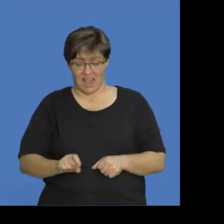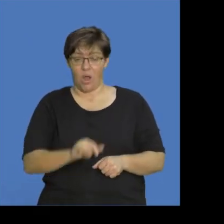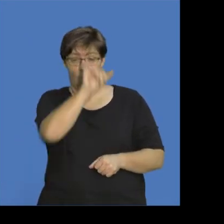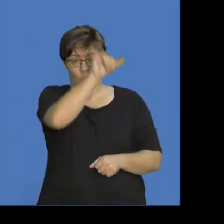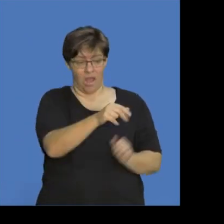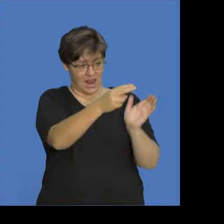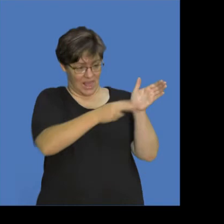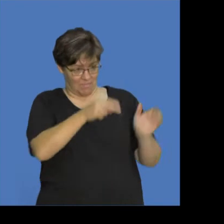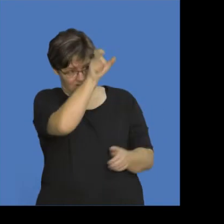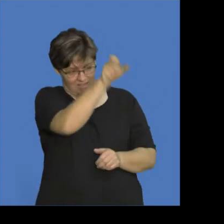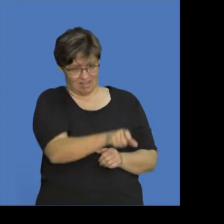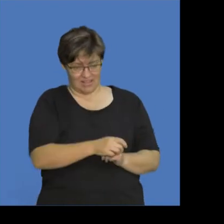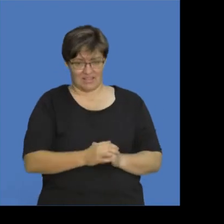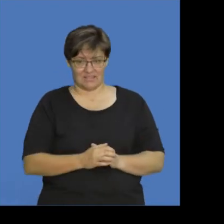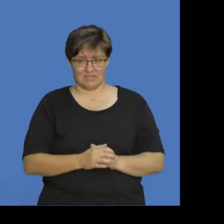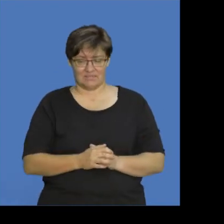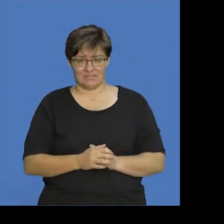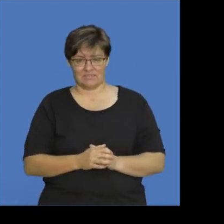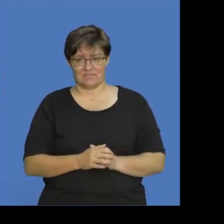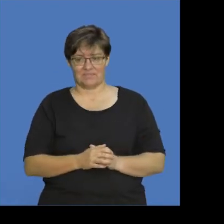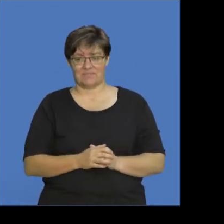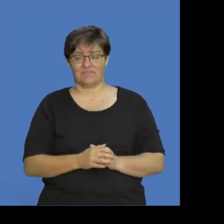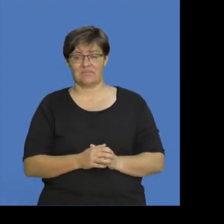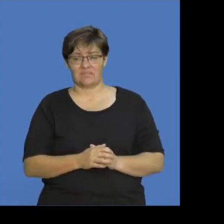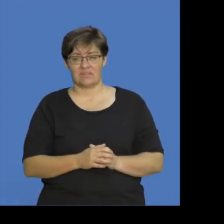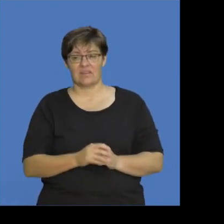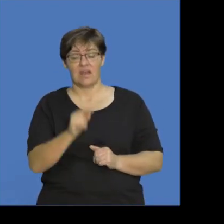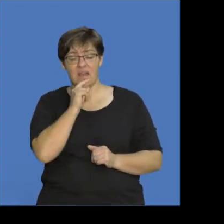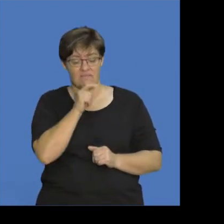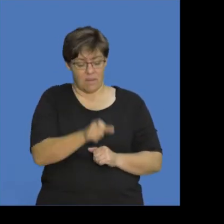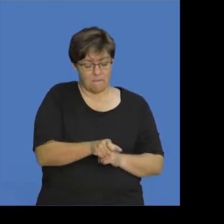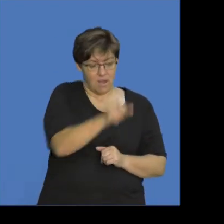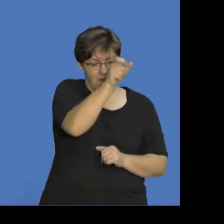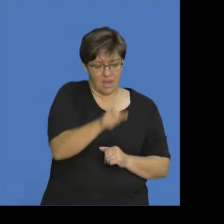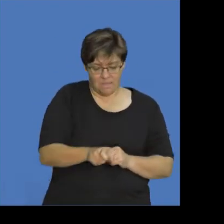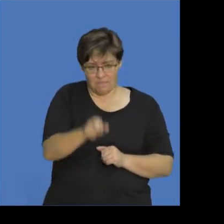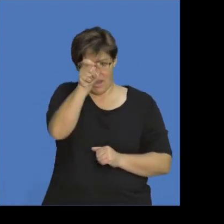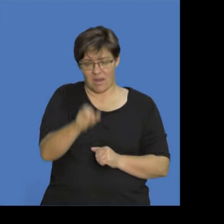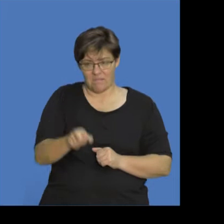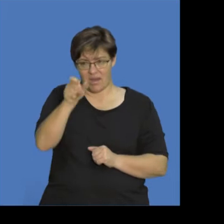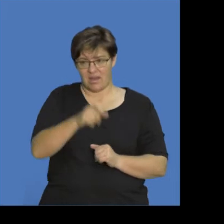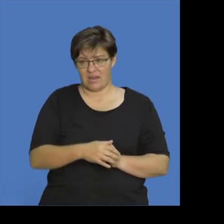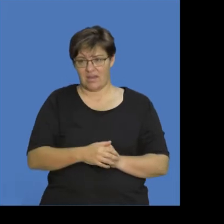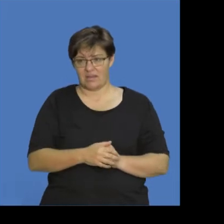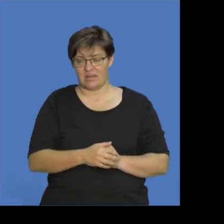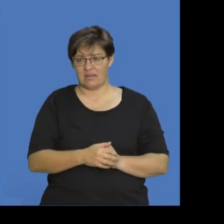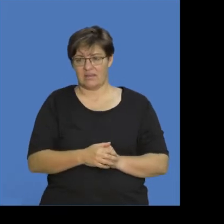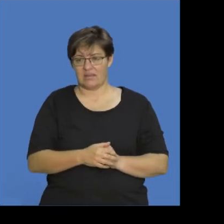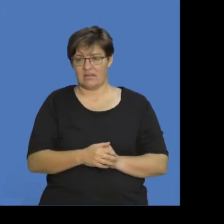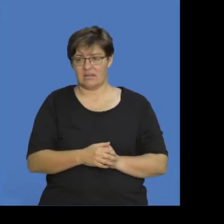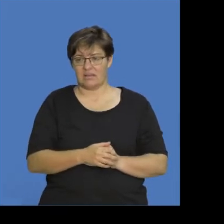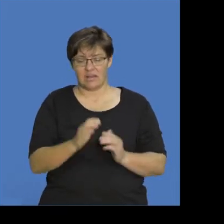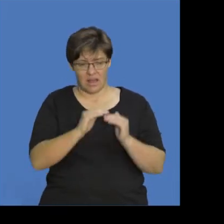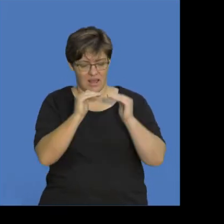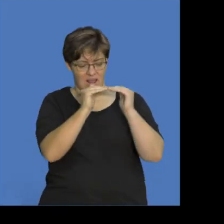the y-axis has been labeled also. And if I look at the bars are equal in length, the distance is the